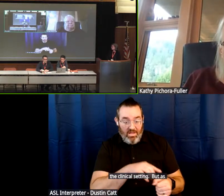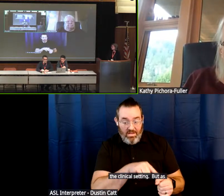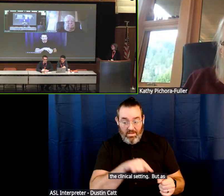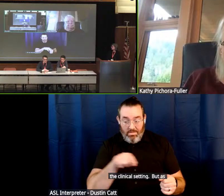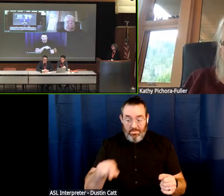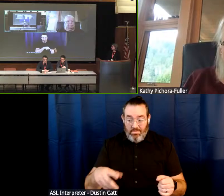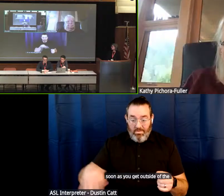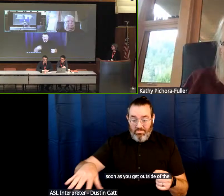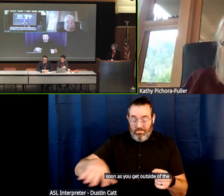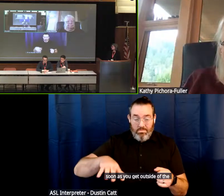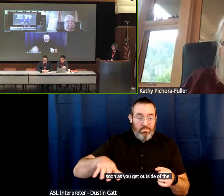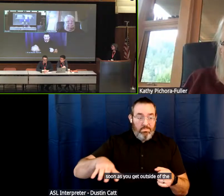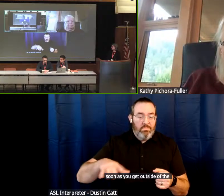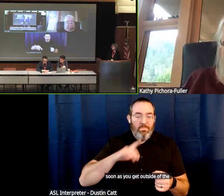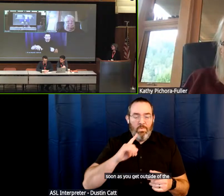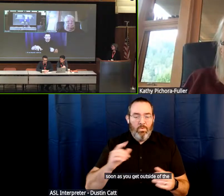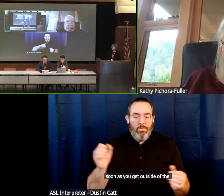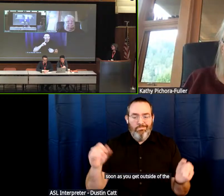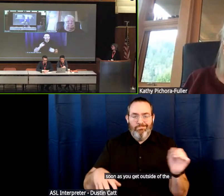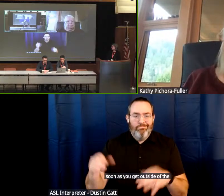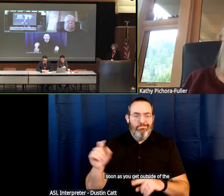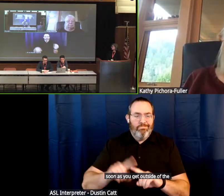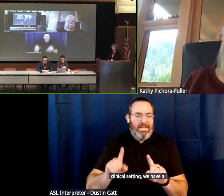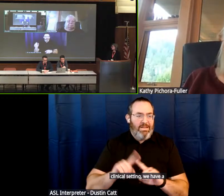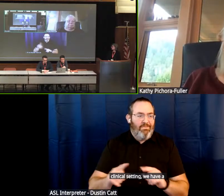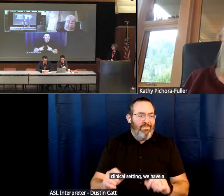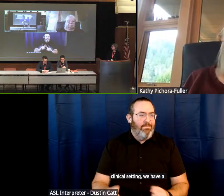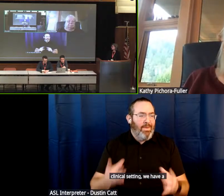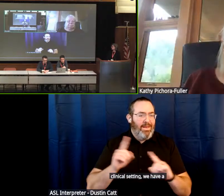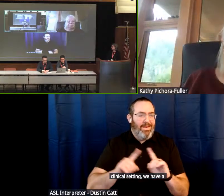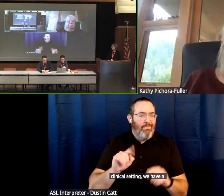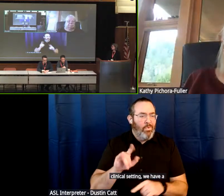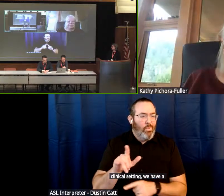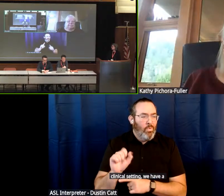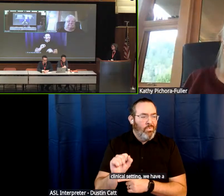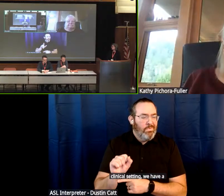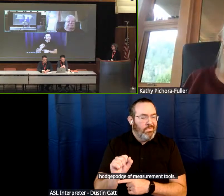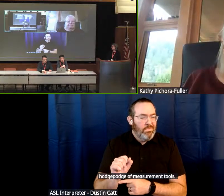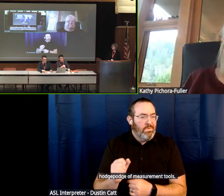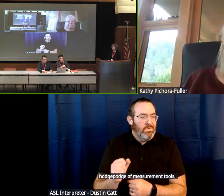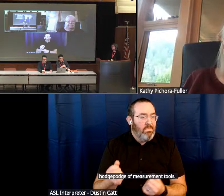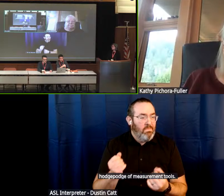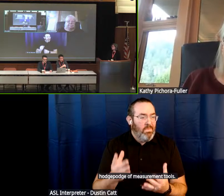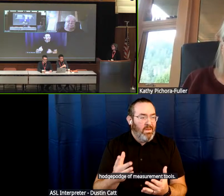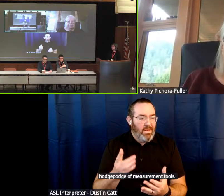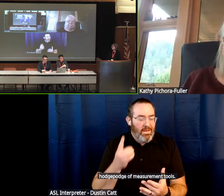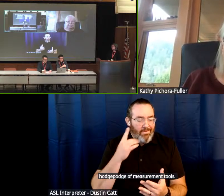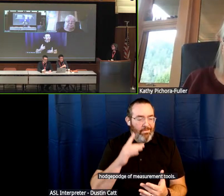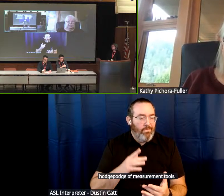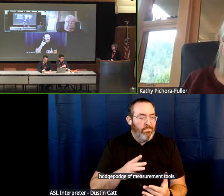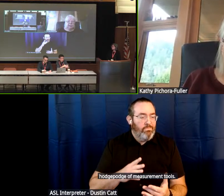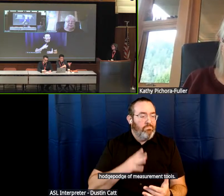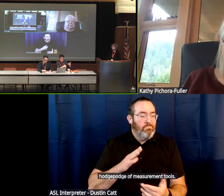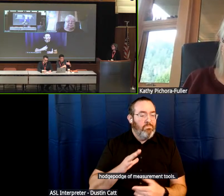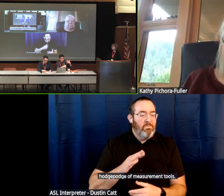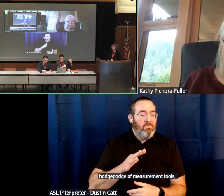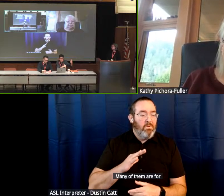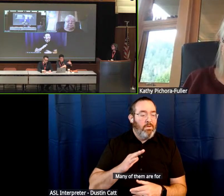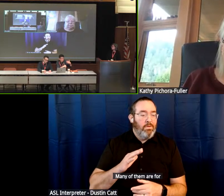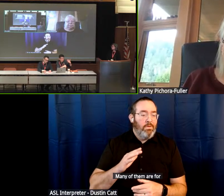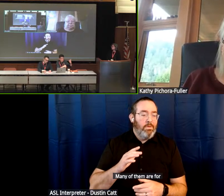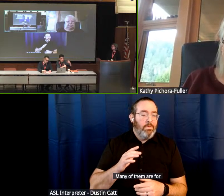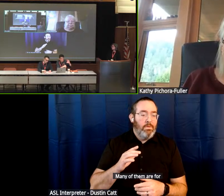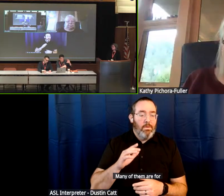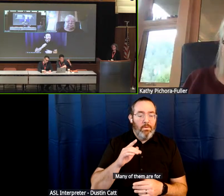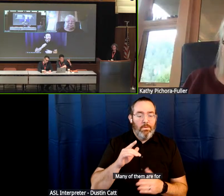we have a hodgepodge of measurement tools. Many of them are, for convenience sake, tablet-based. They can easily go in,